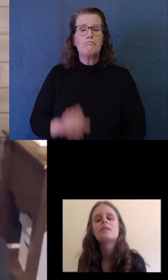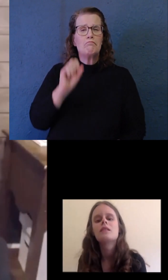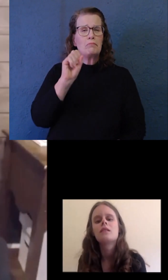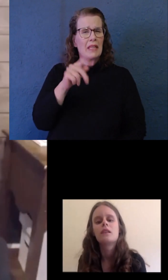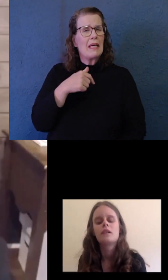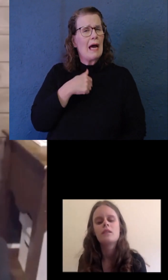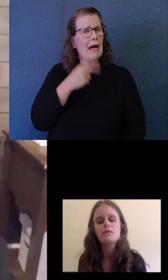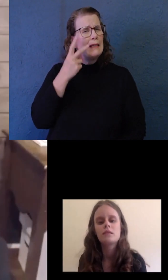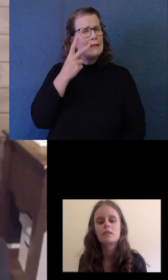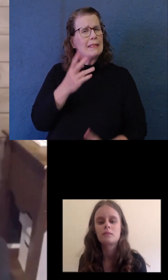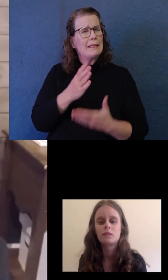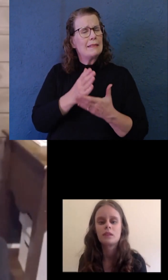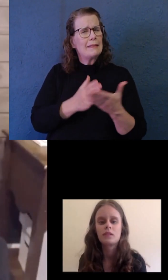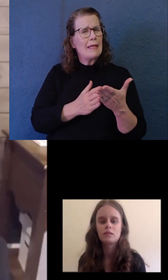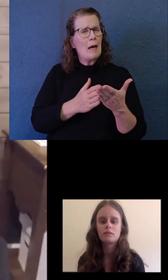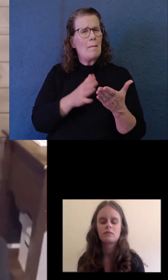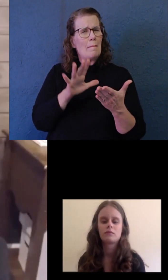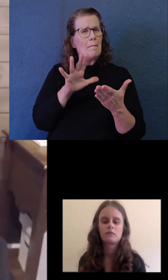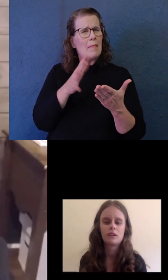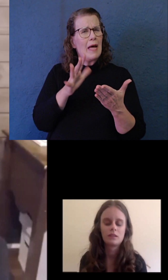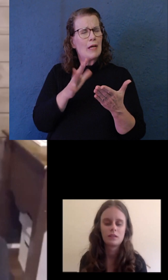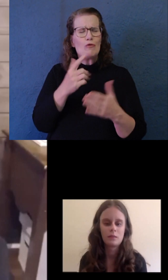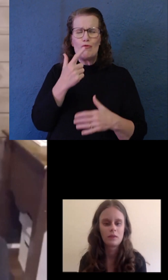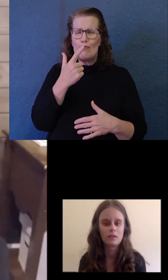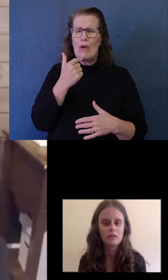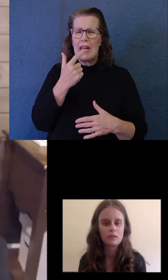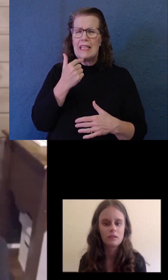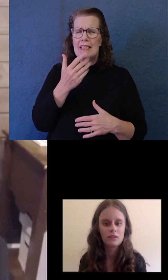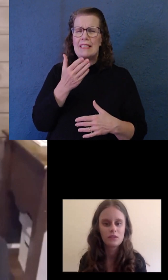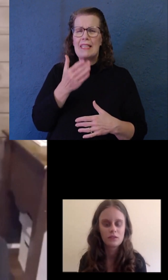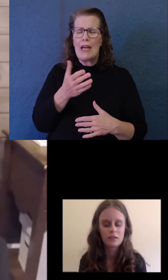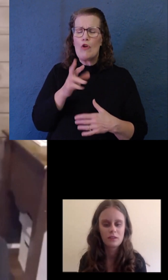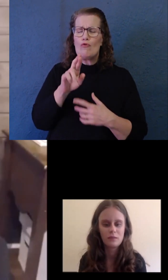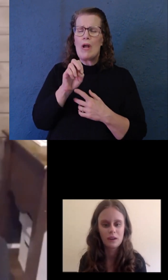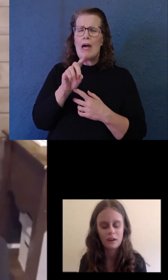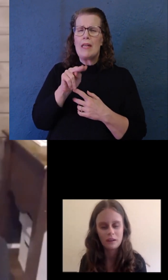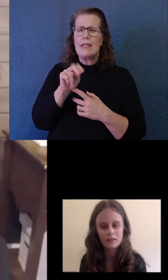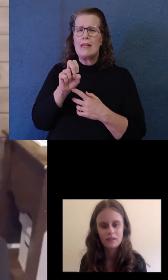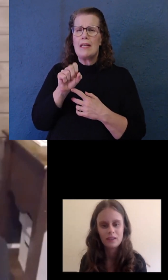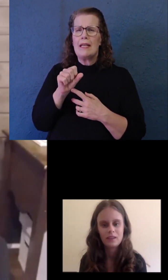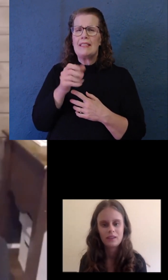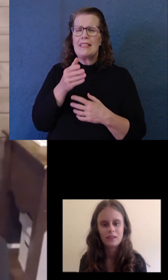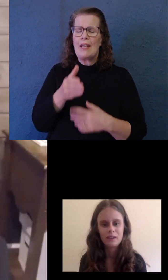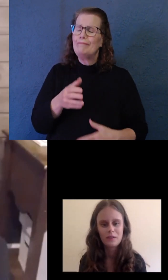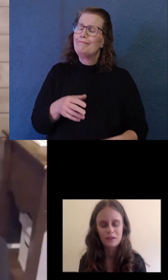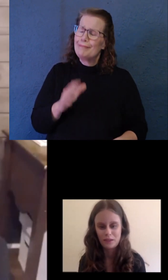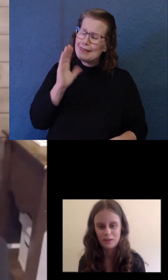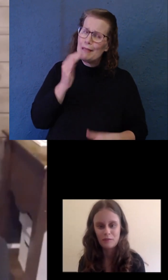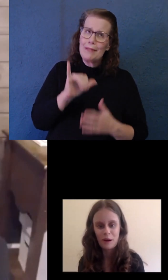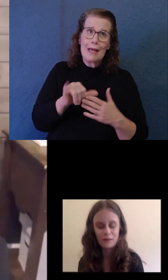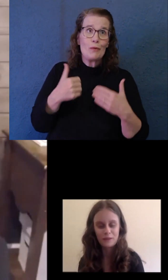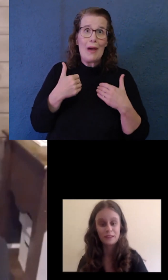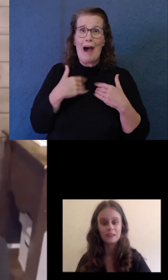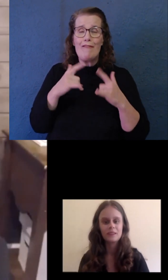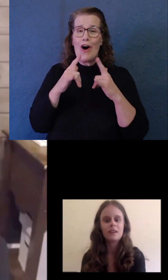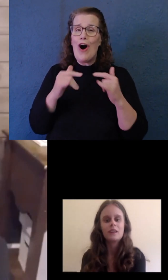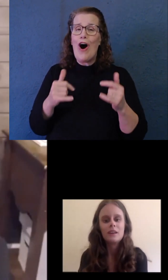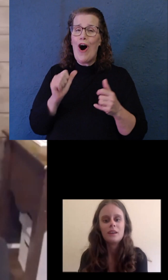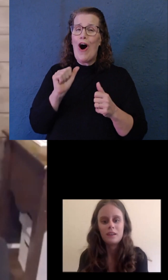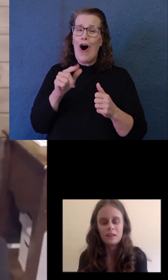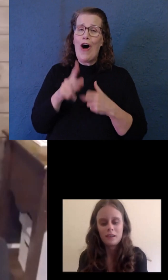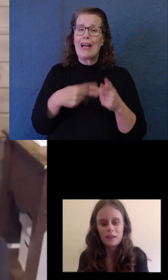Yeah. Okay. I do see some like redness up there too. It just looks like you've got all kinds of stuff bothering